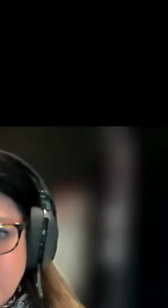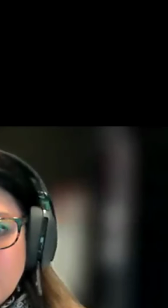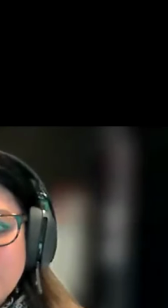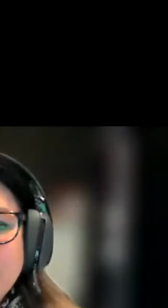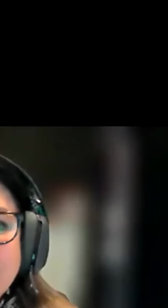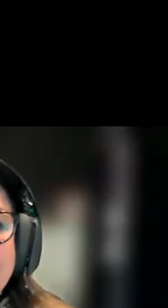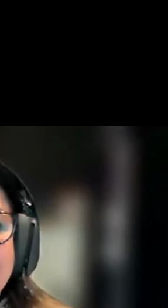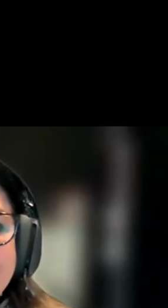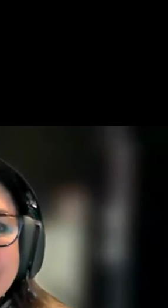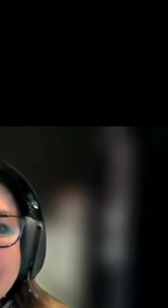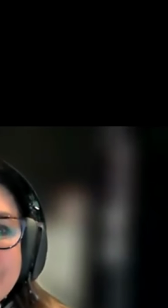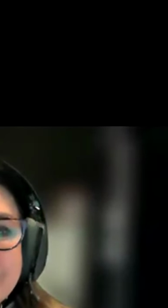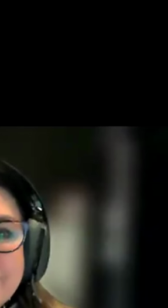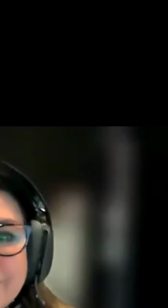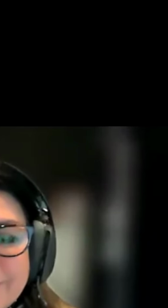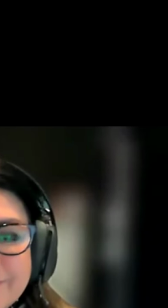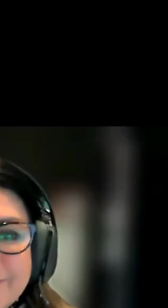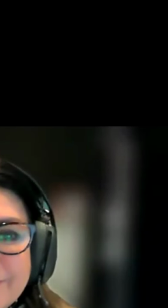Thank you.